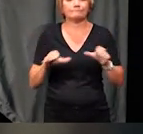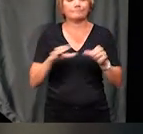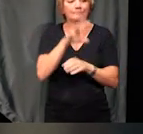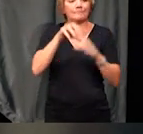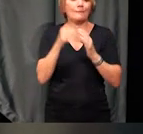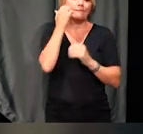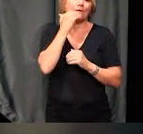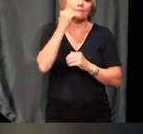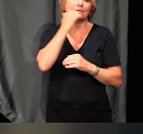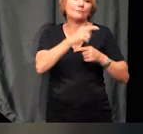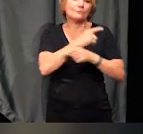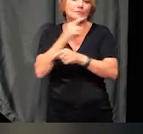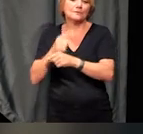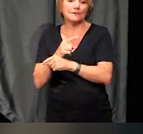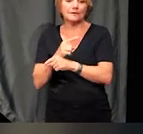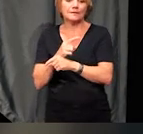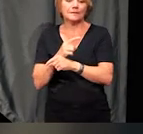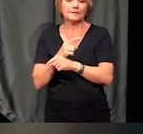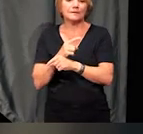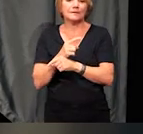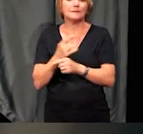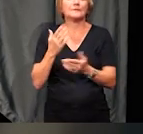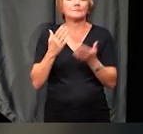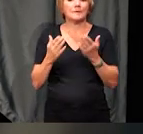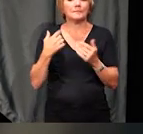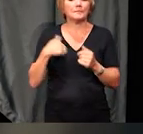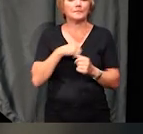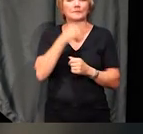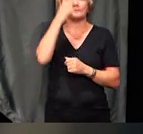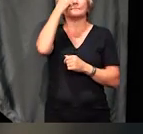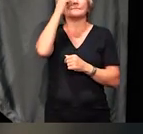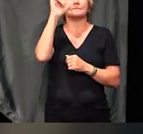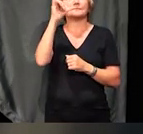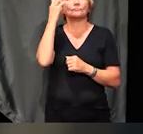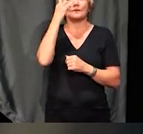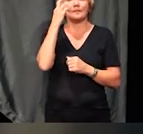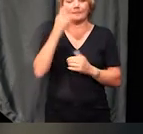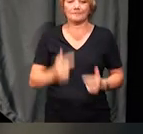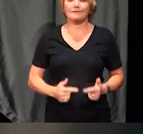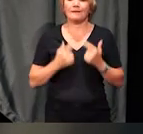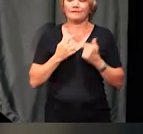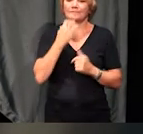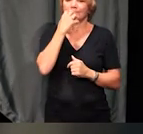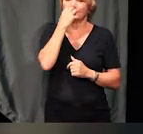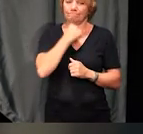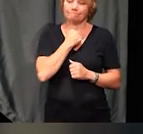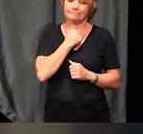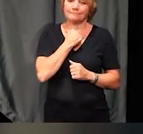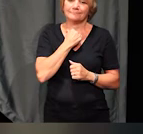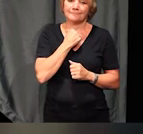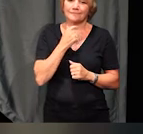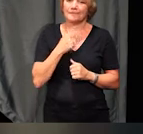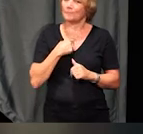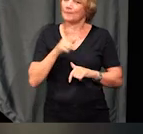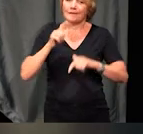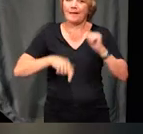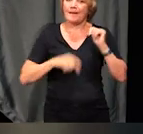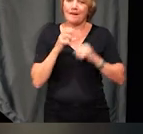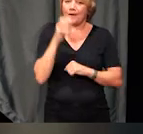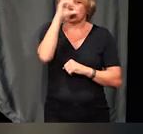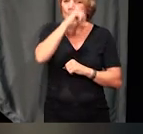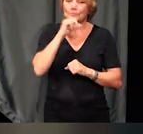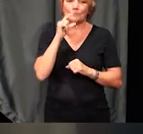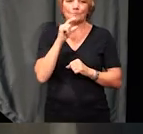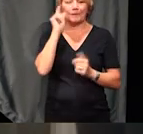daily routine, perhaps reminds all of us that life is precious and that we cannot take things